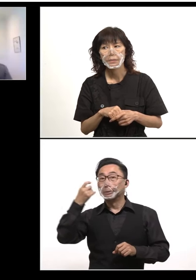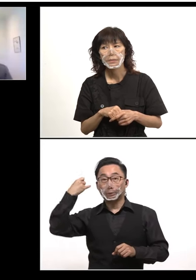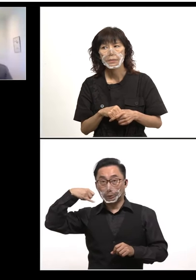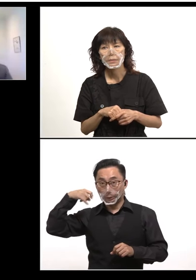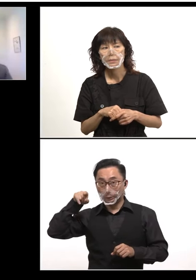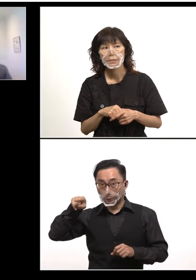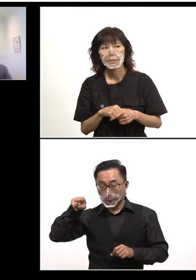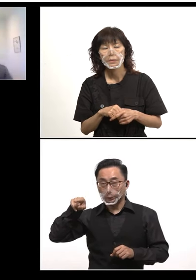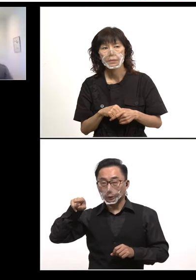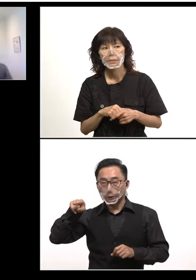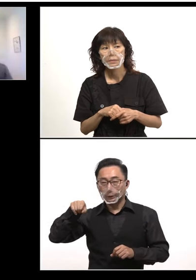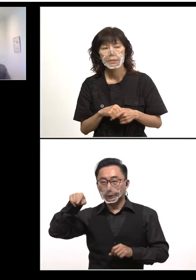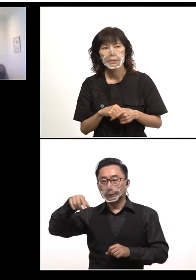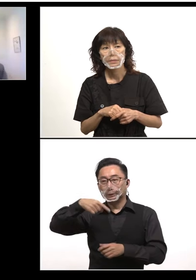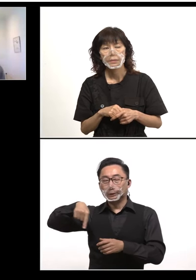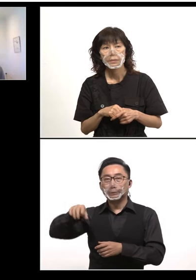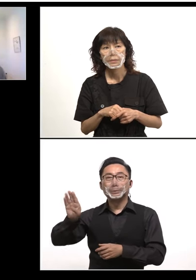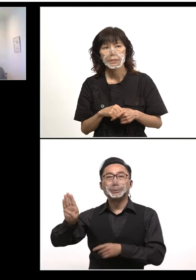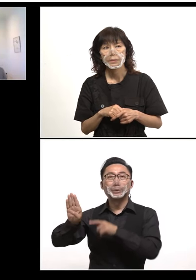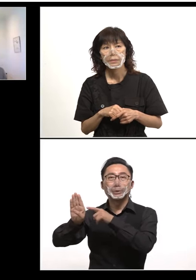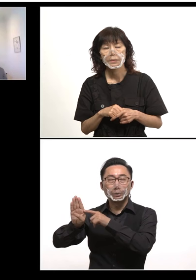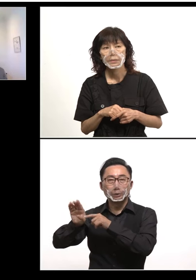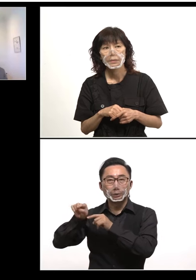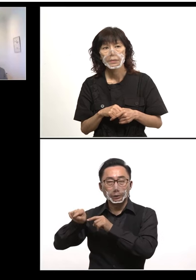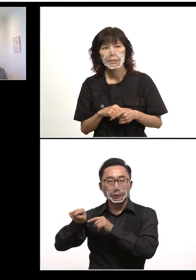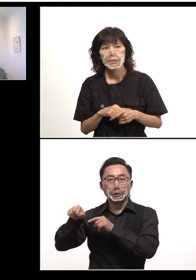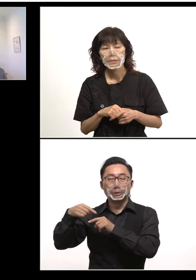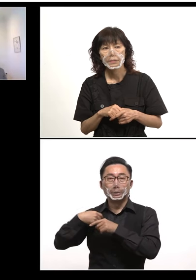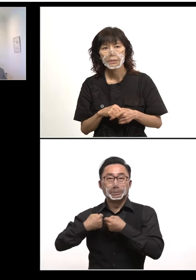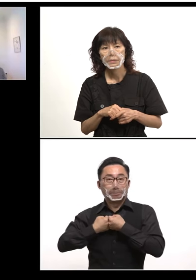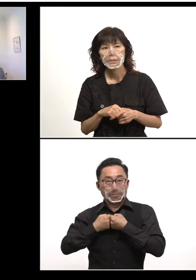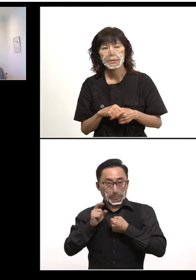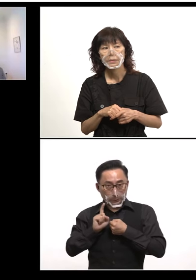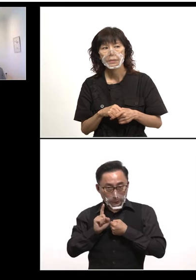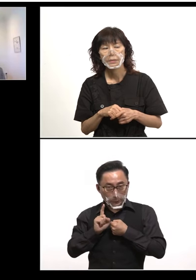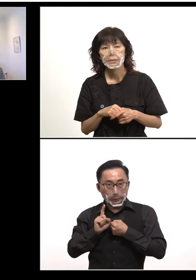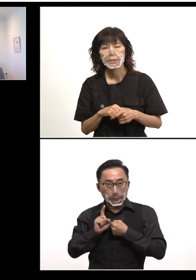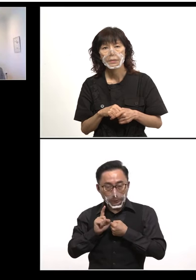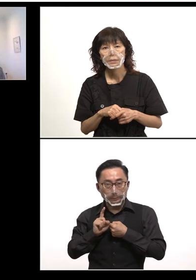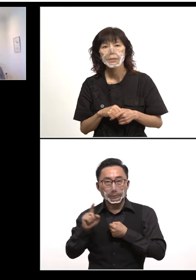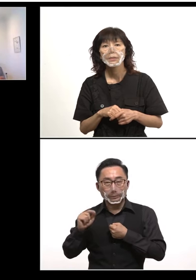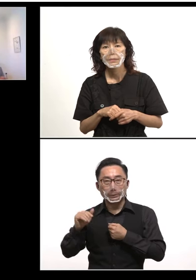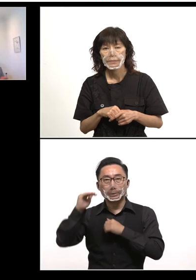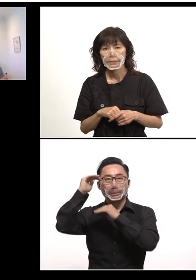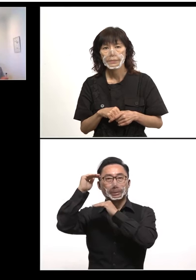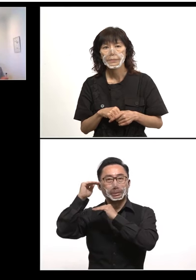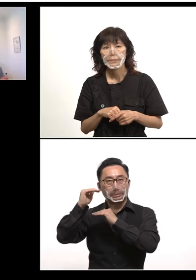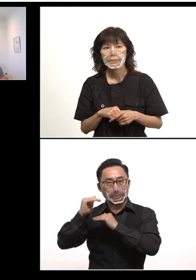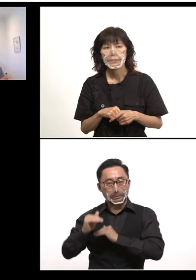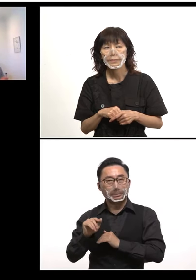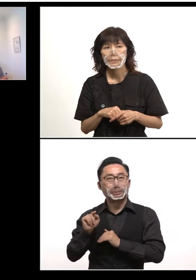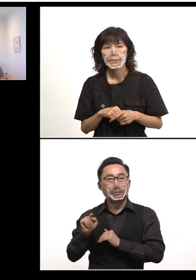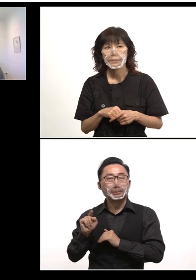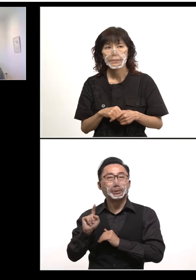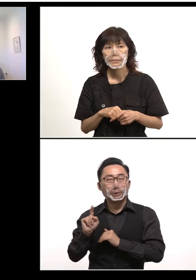Bristol, that the challenges seem to be systemic, that we need to check our culture, our